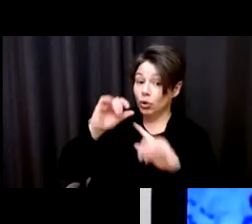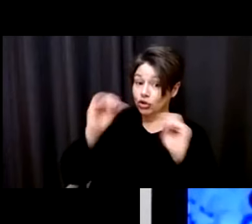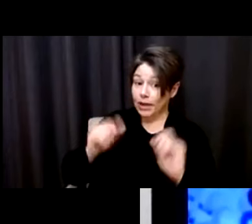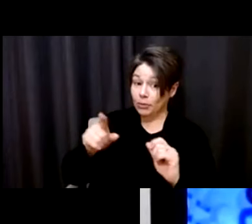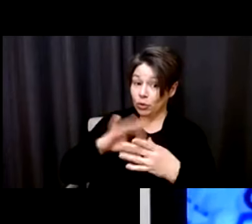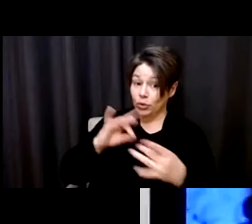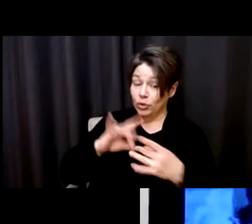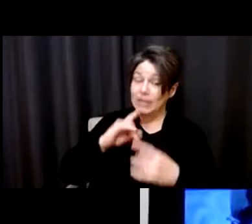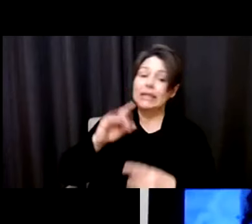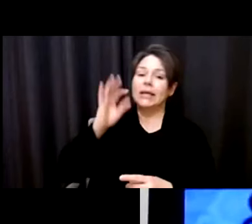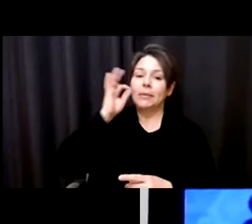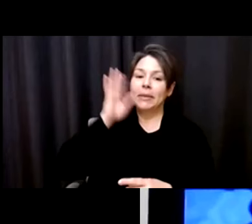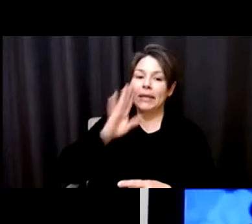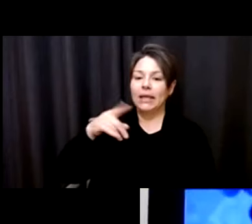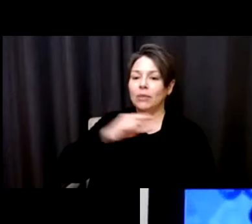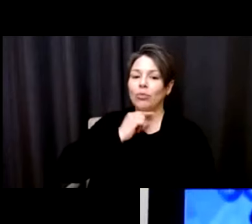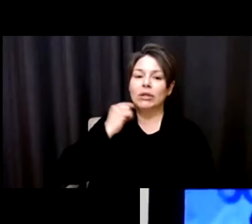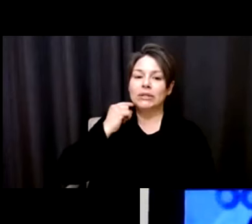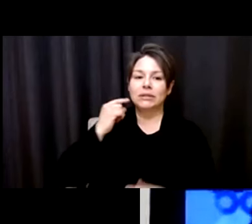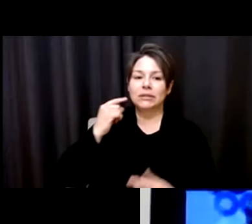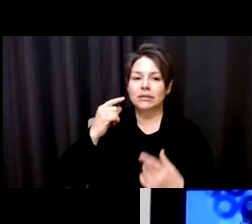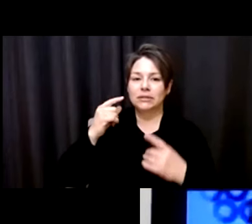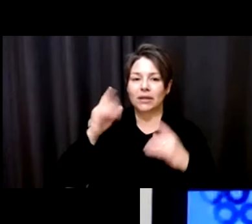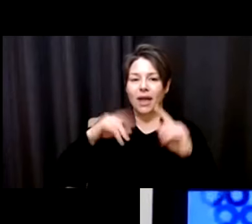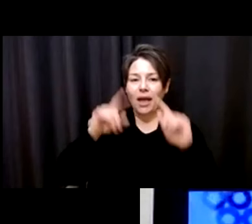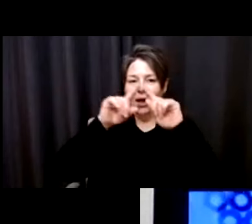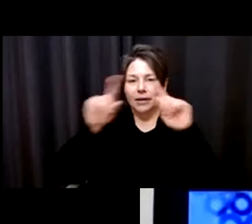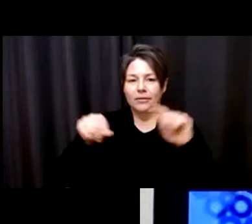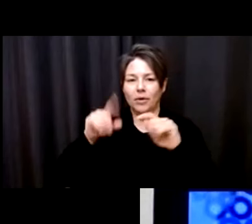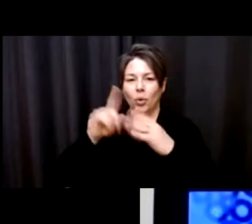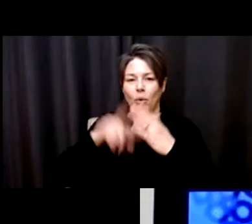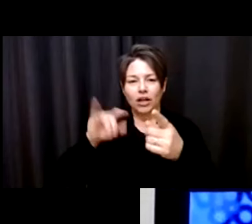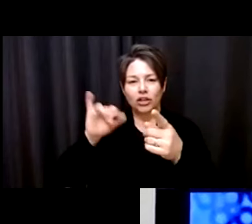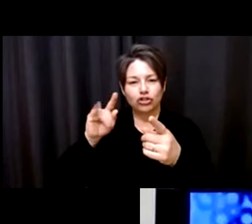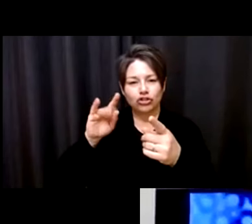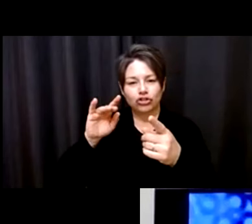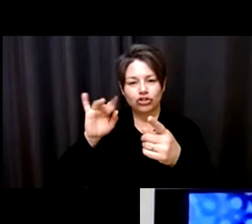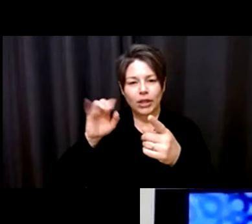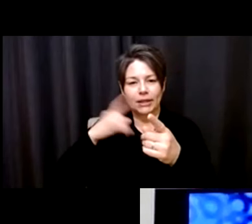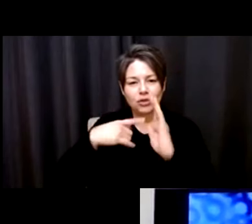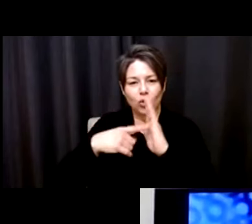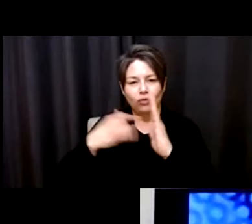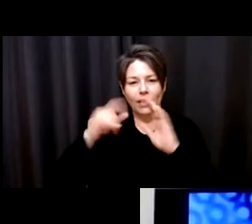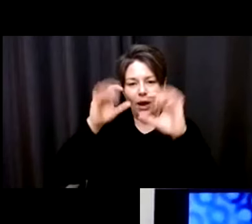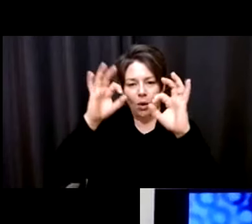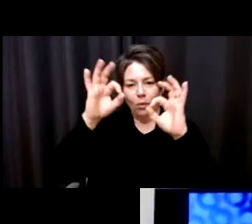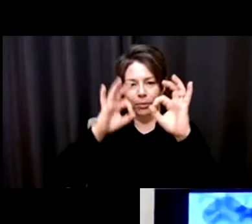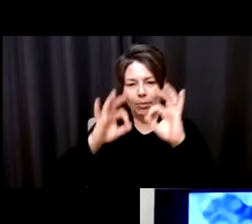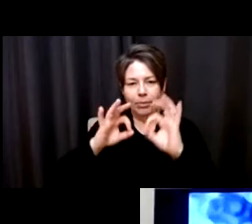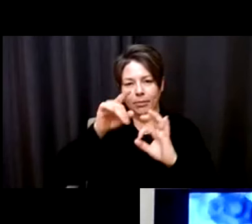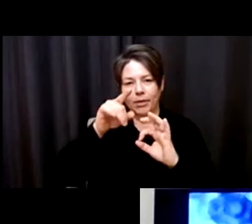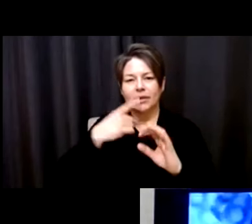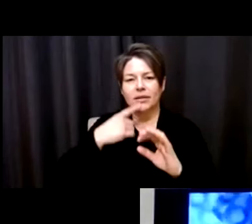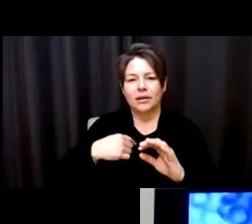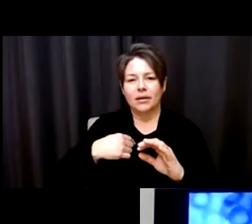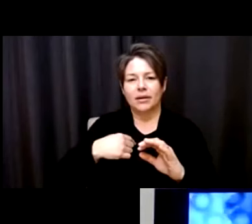bee priestess, the almost plumb bob shape, that actually what Janie's got on the screen right now. Tell us